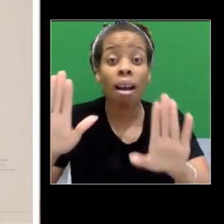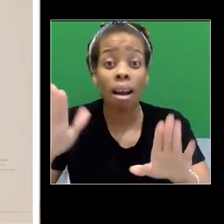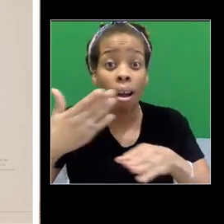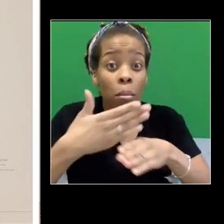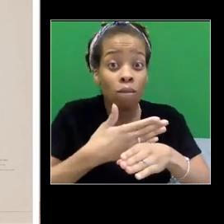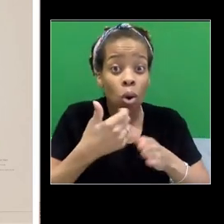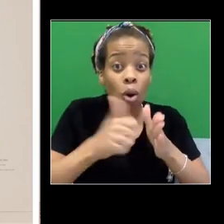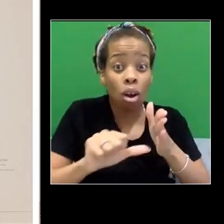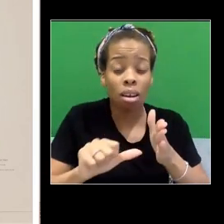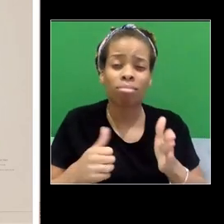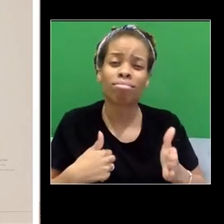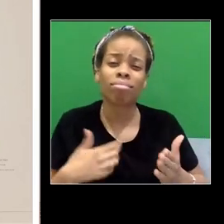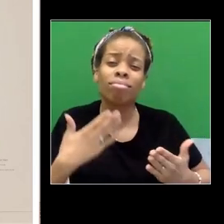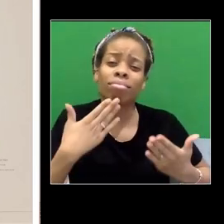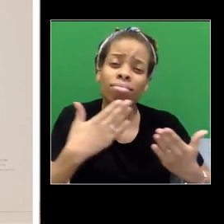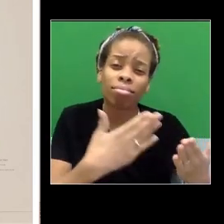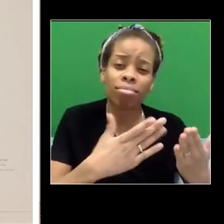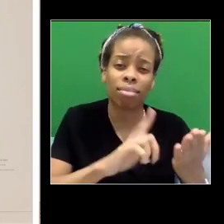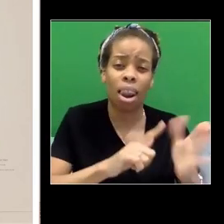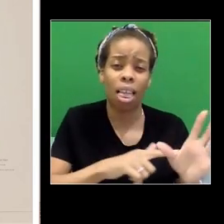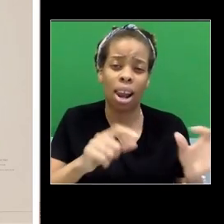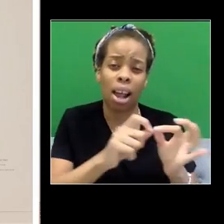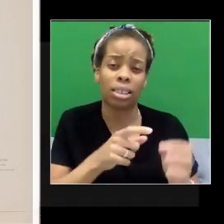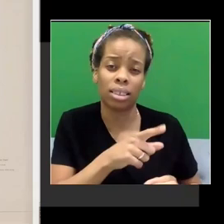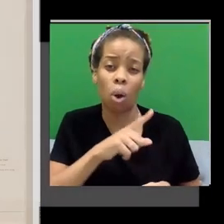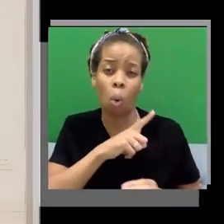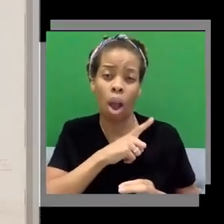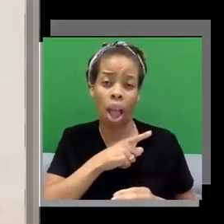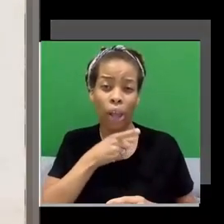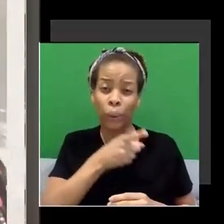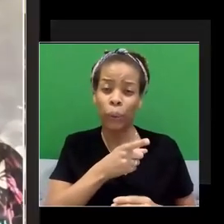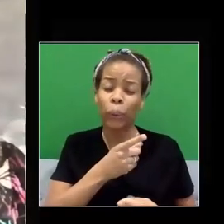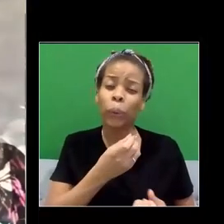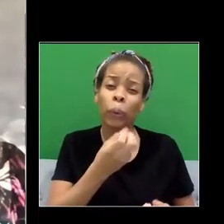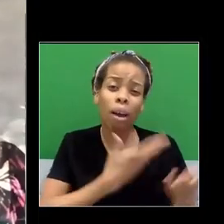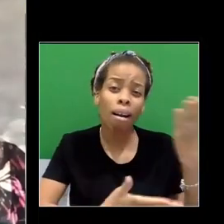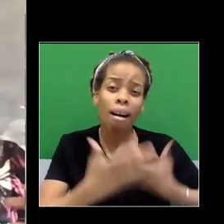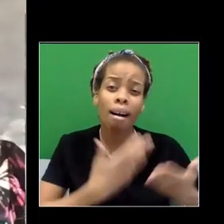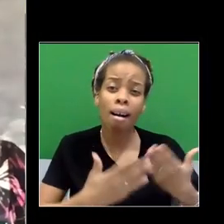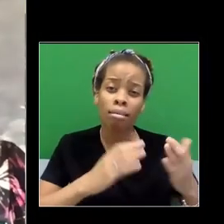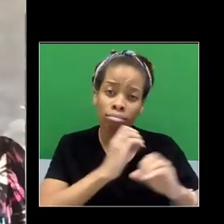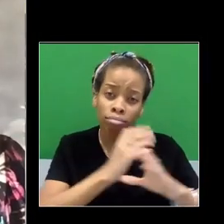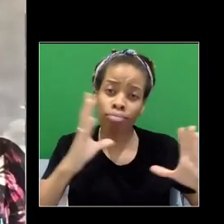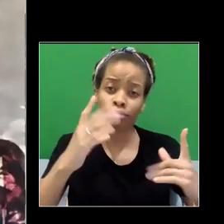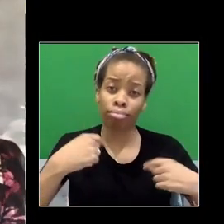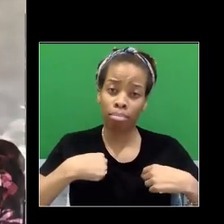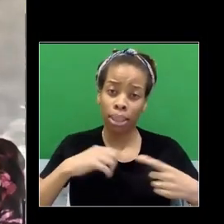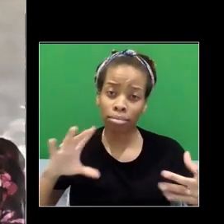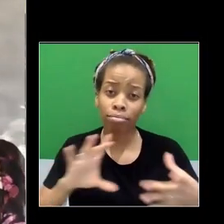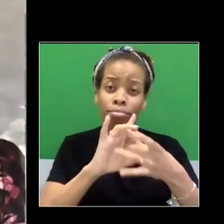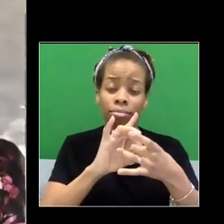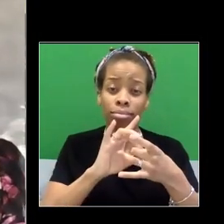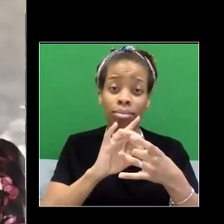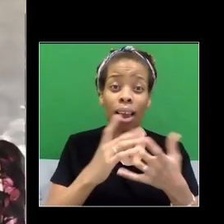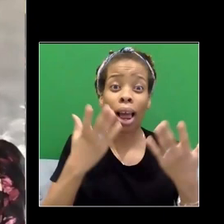already, Lynette, thank you for what you are so willing to share and to take this moment with me, but now look